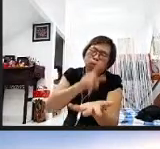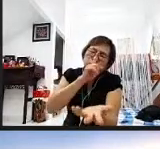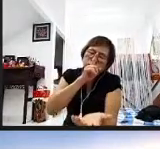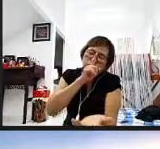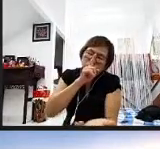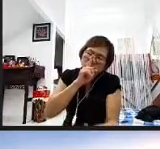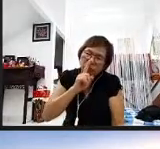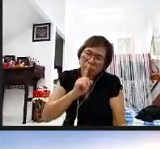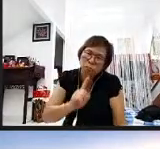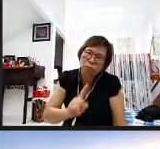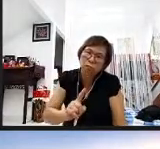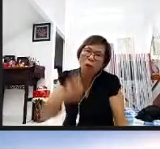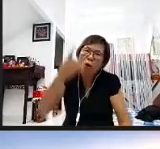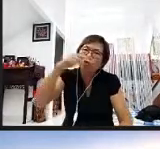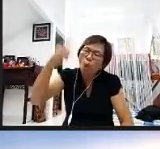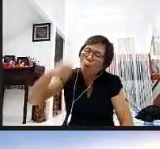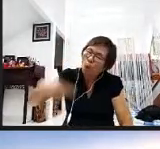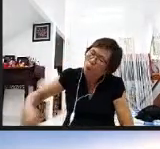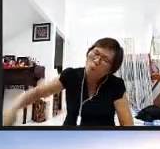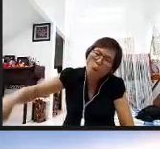for everyone.